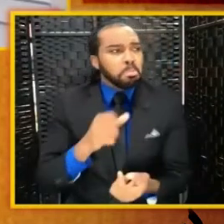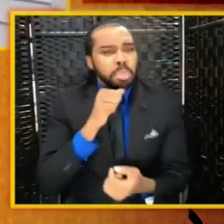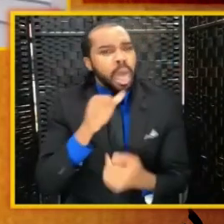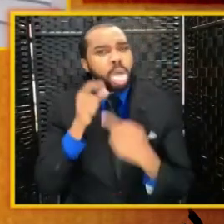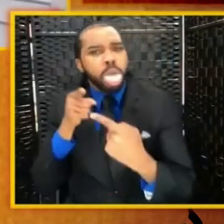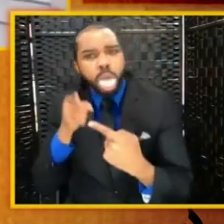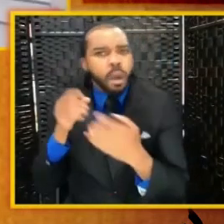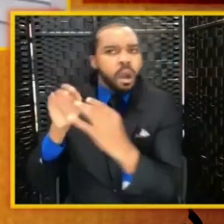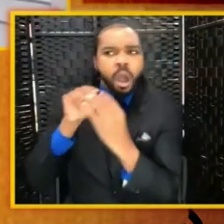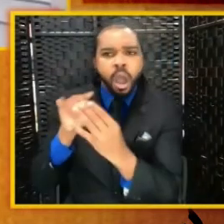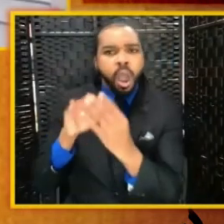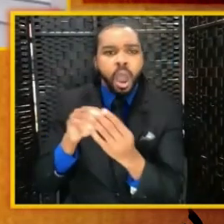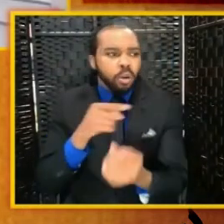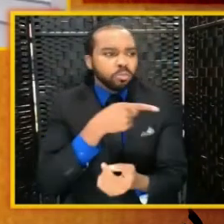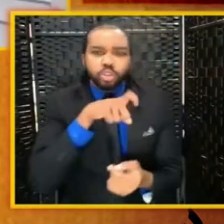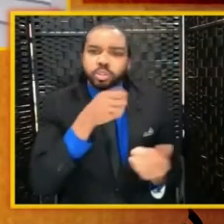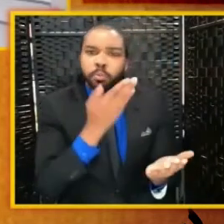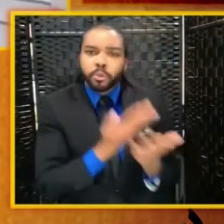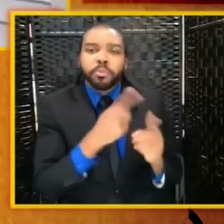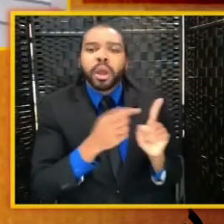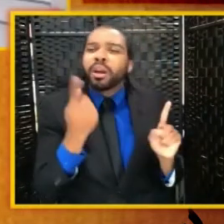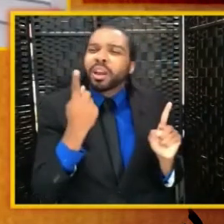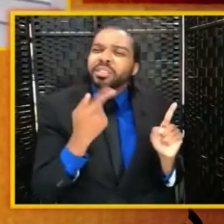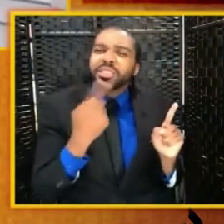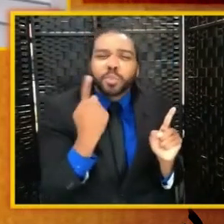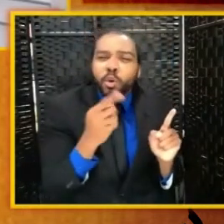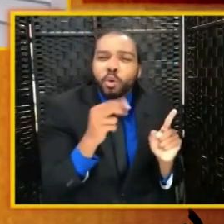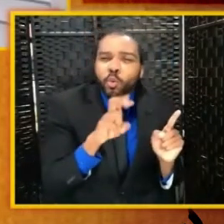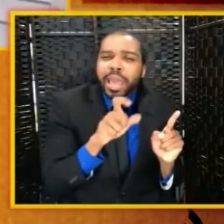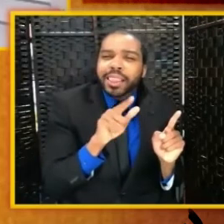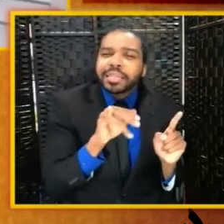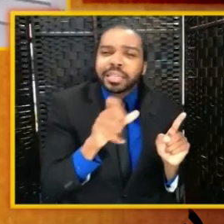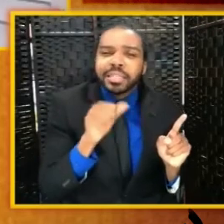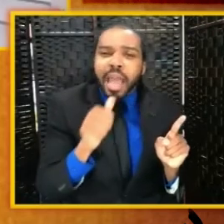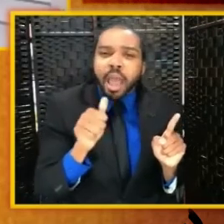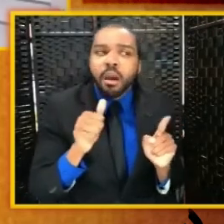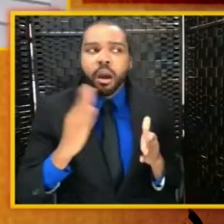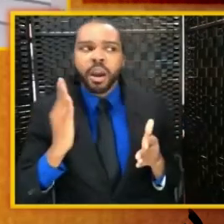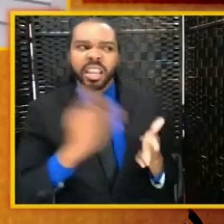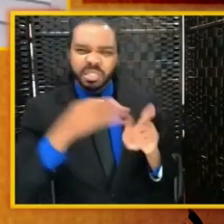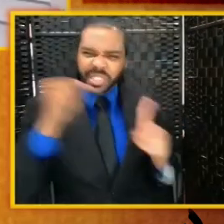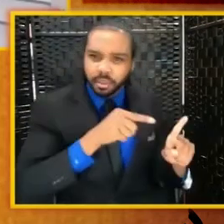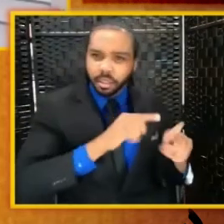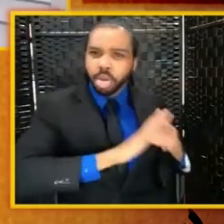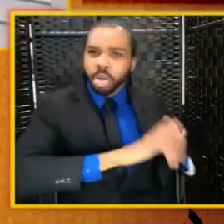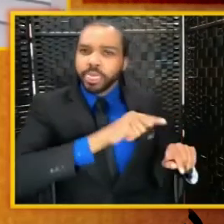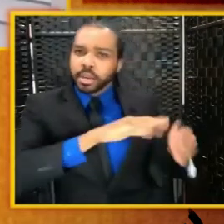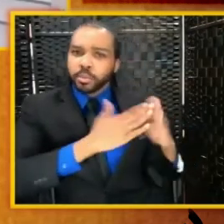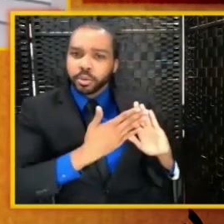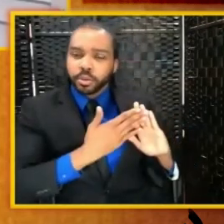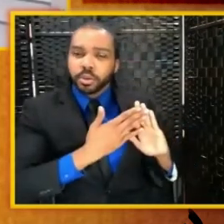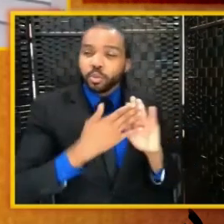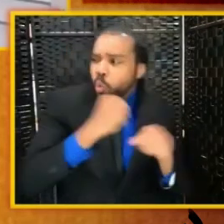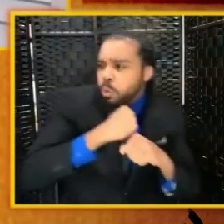but we are demanding that the proof be realistic and not designed for our failure. And so we're working with vote riders and other groups to